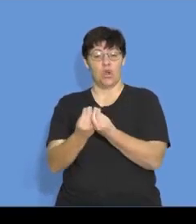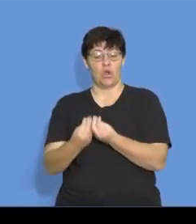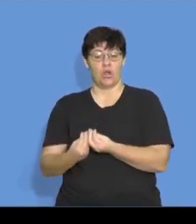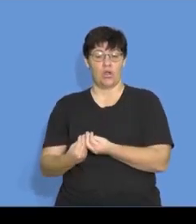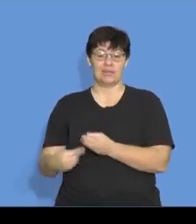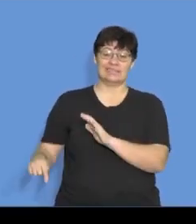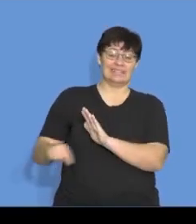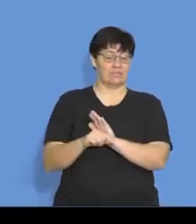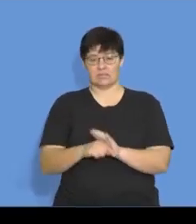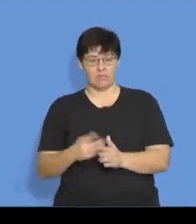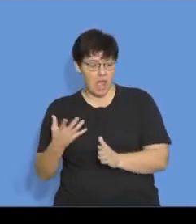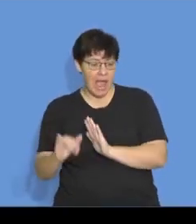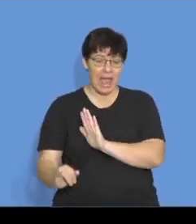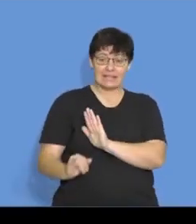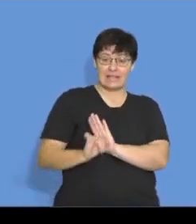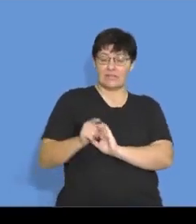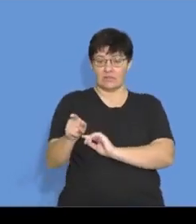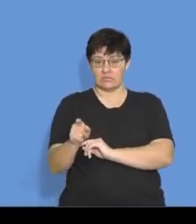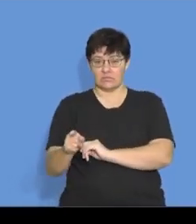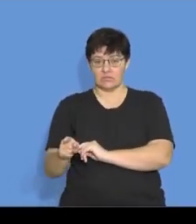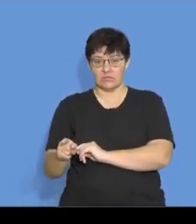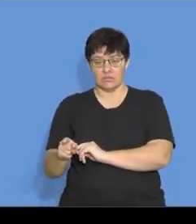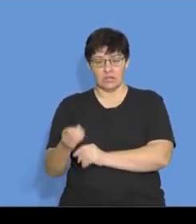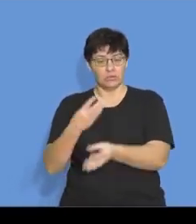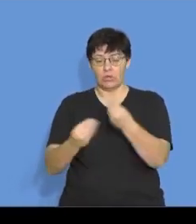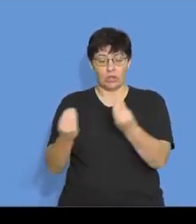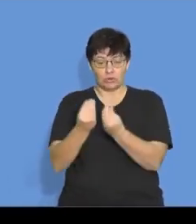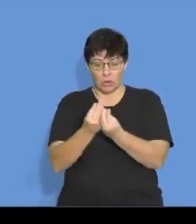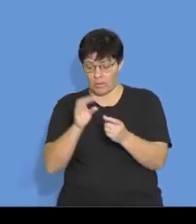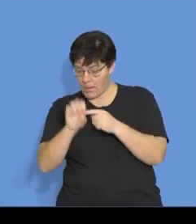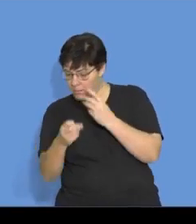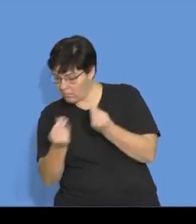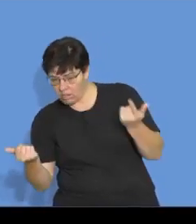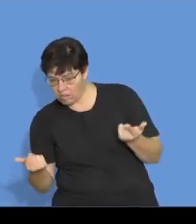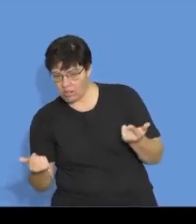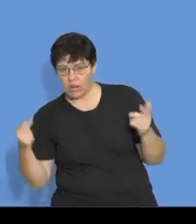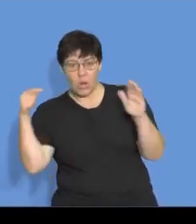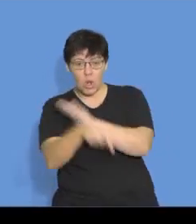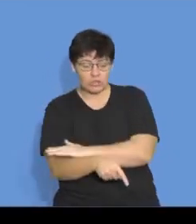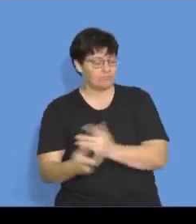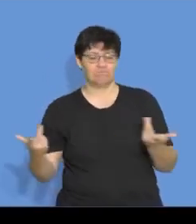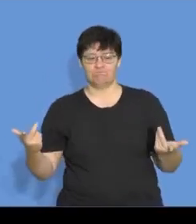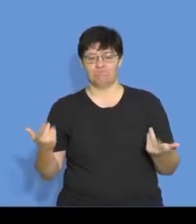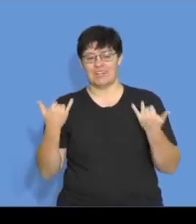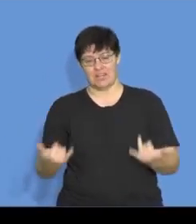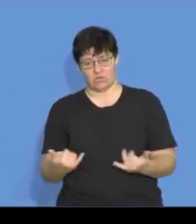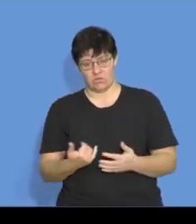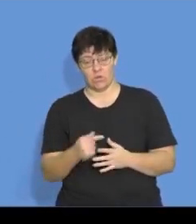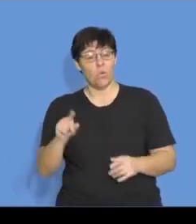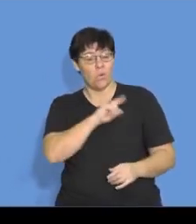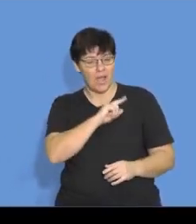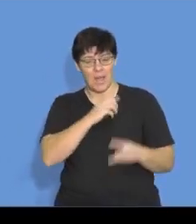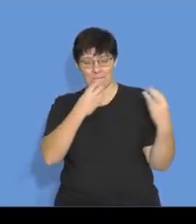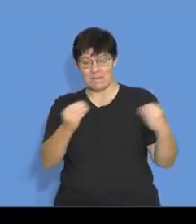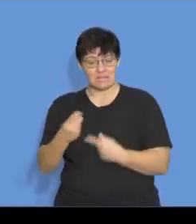you can't identify a trading stock deficit immediately. Therefore, the business does not know